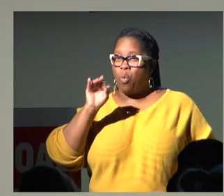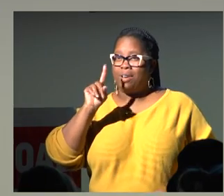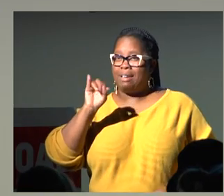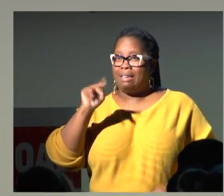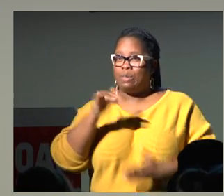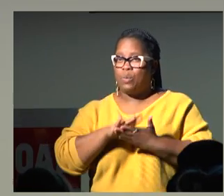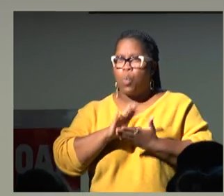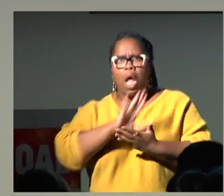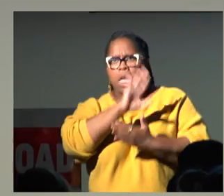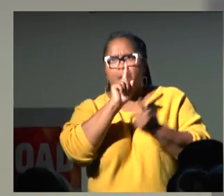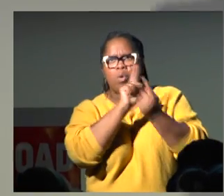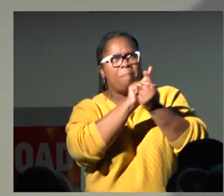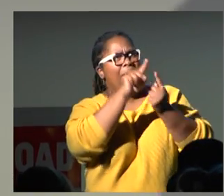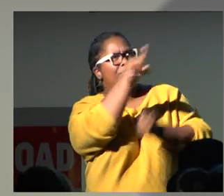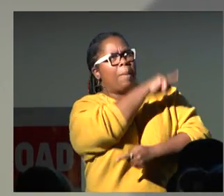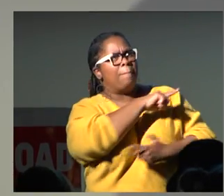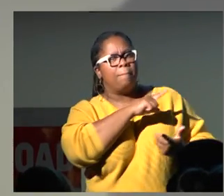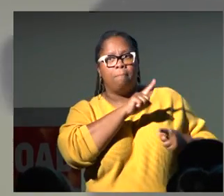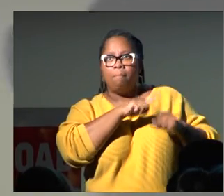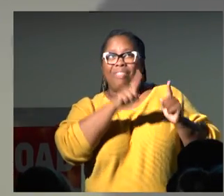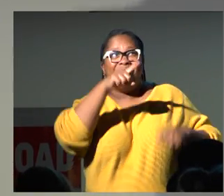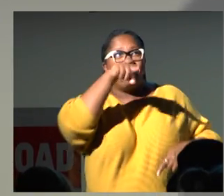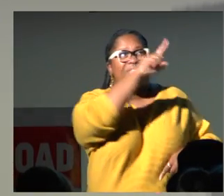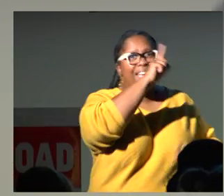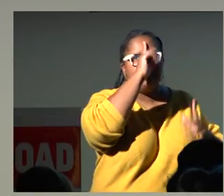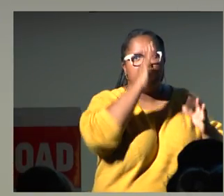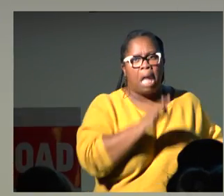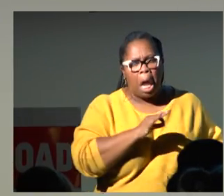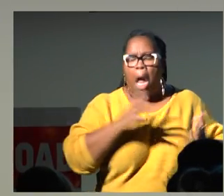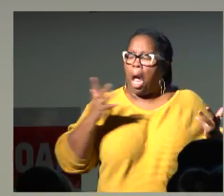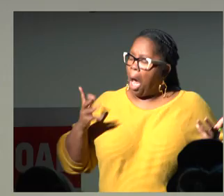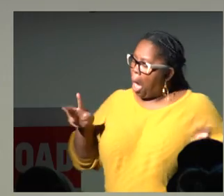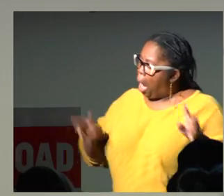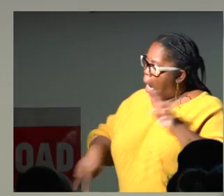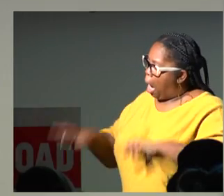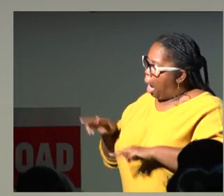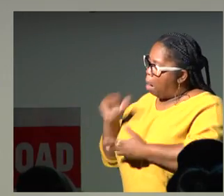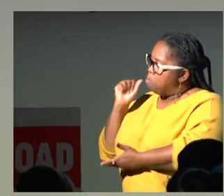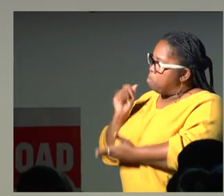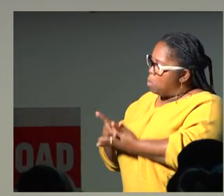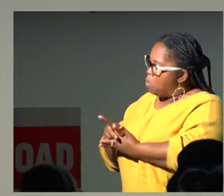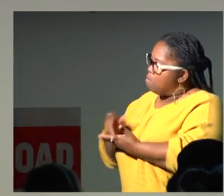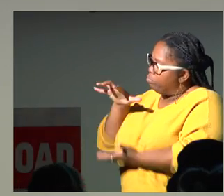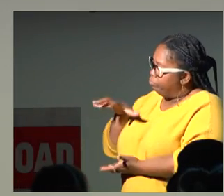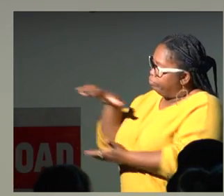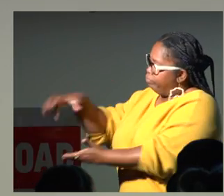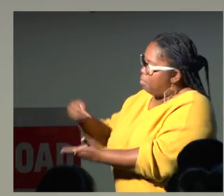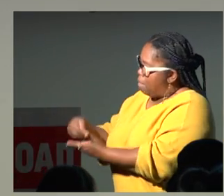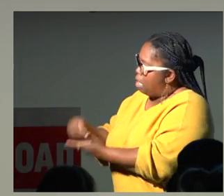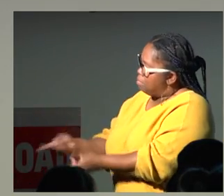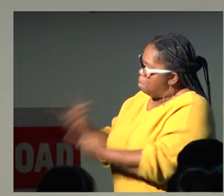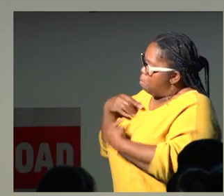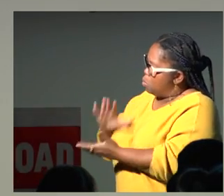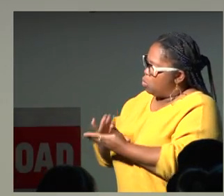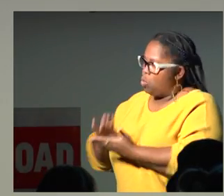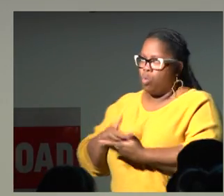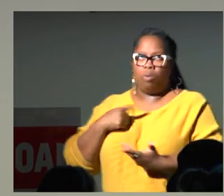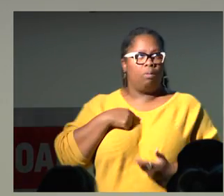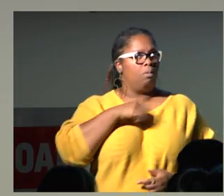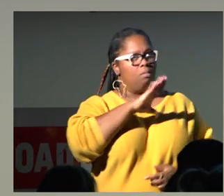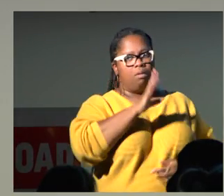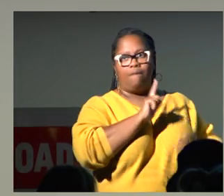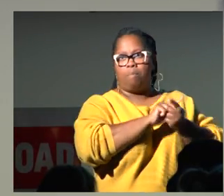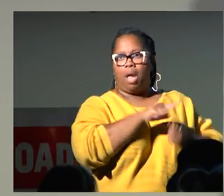life. But they, for some reason, decided to vouch for me and hand me all this money so I can go to that school. And I never met these